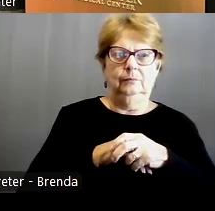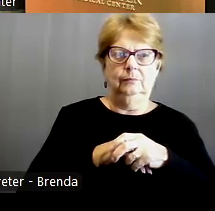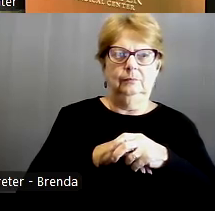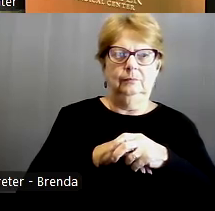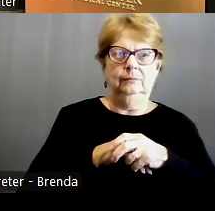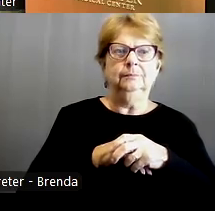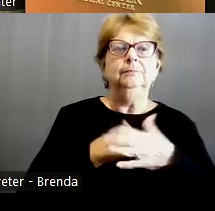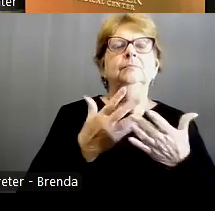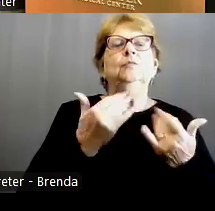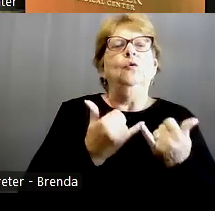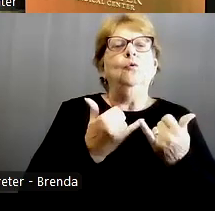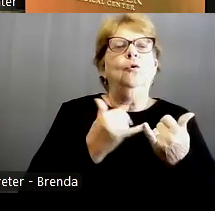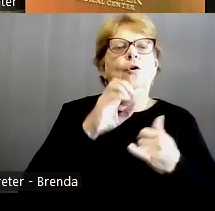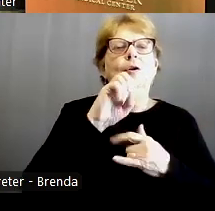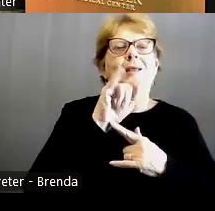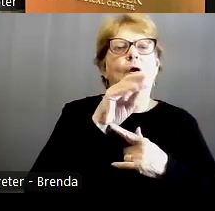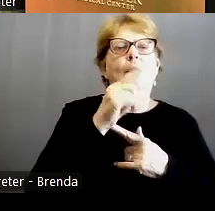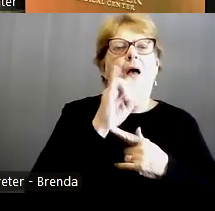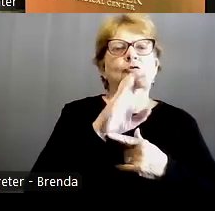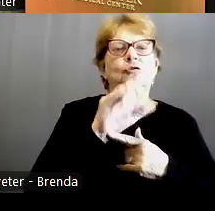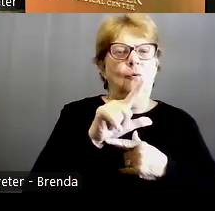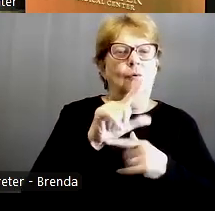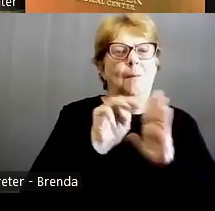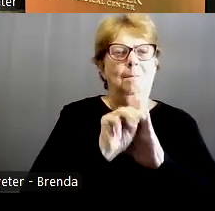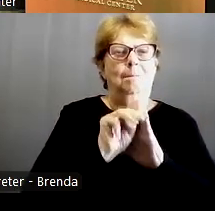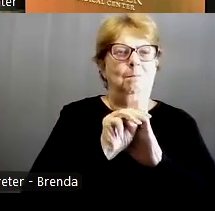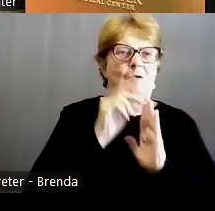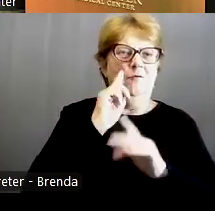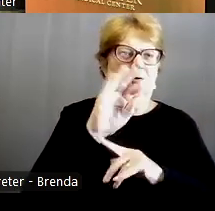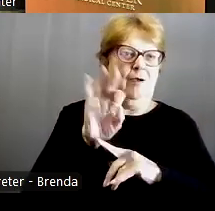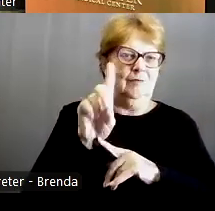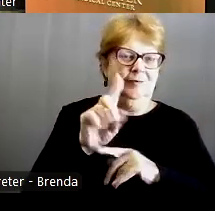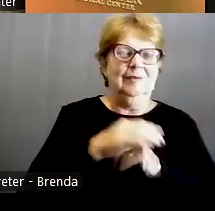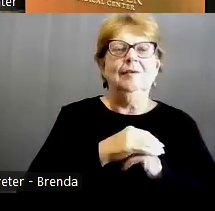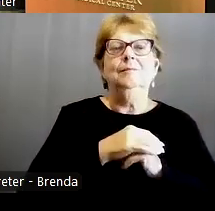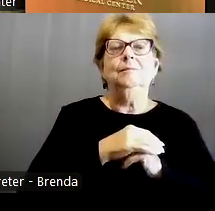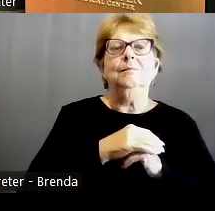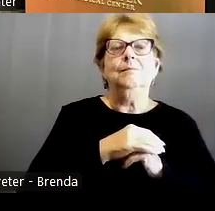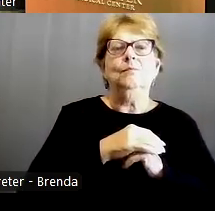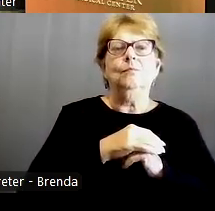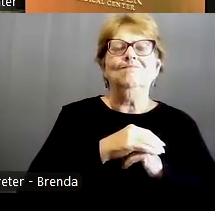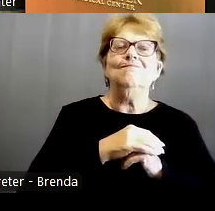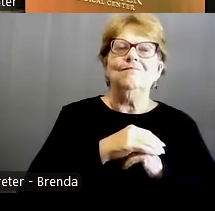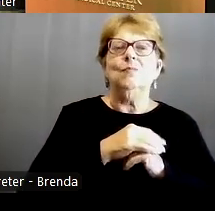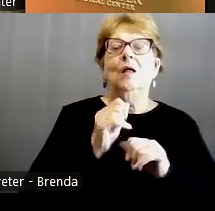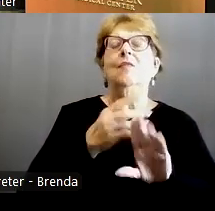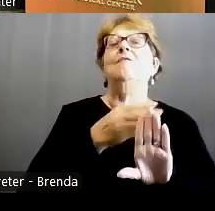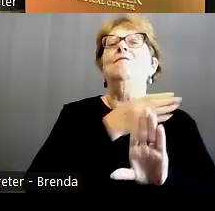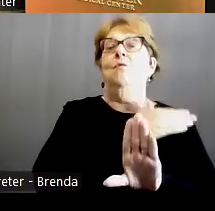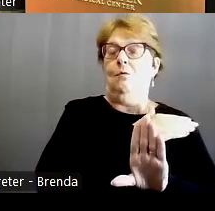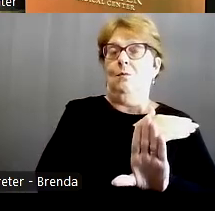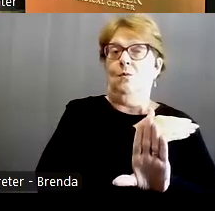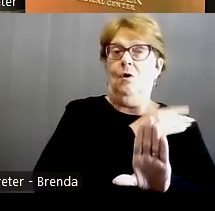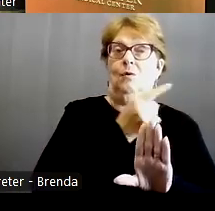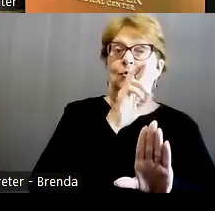So the current etiological models for FND are, the sort of former one was a trauma